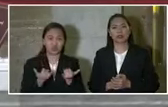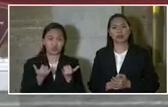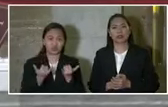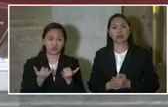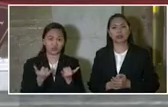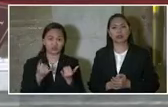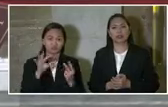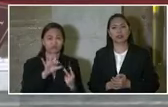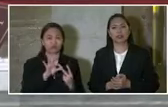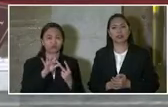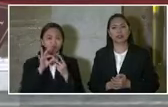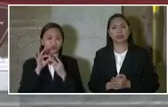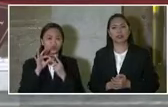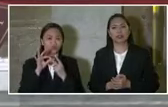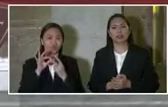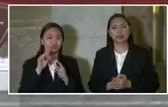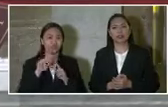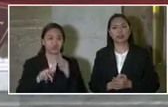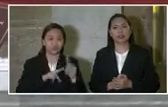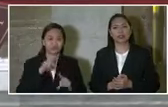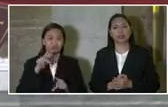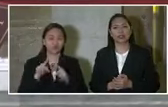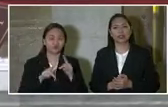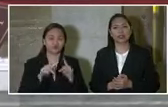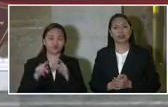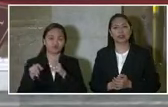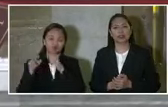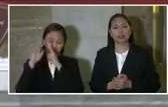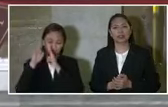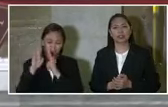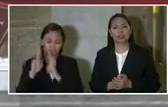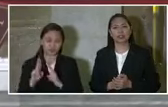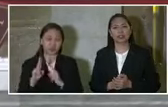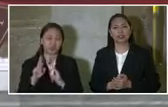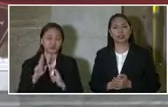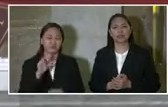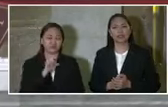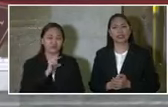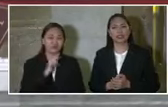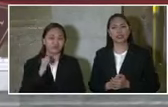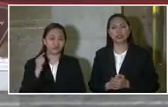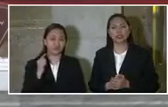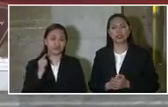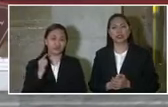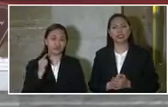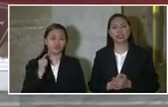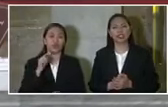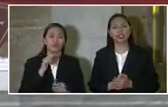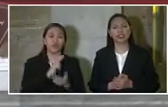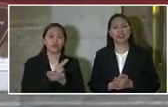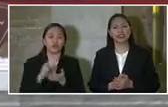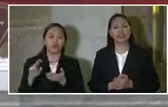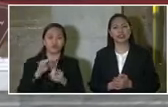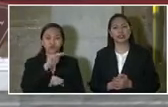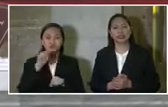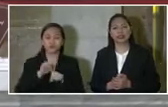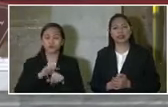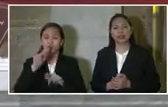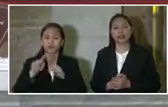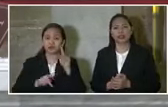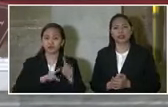a chosen race, a royal priesthood, a holy nation, a people for your